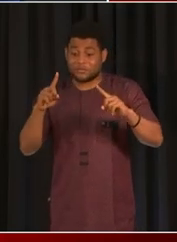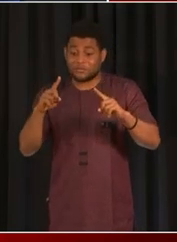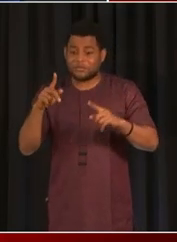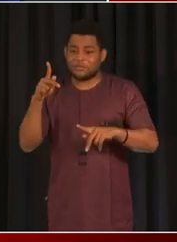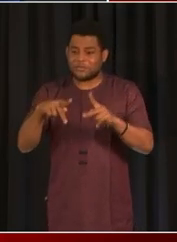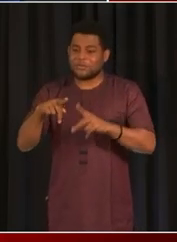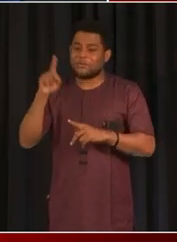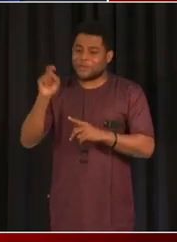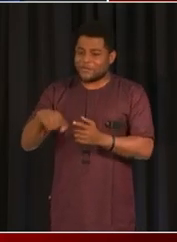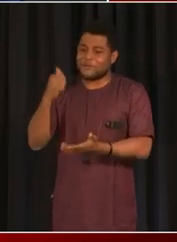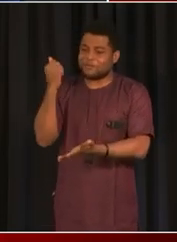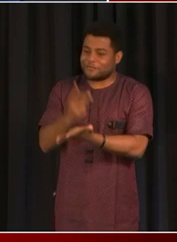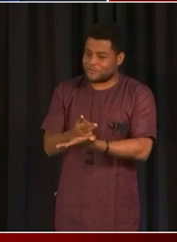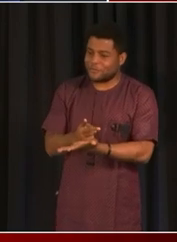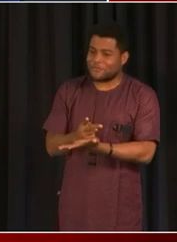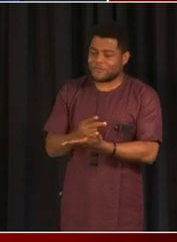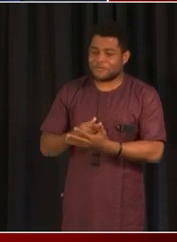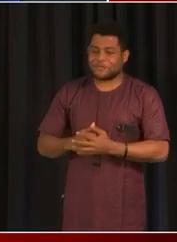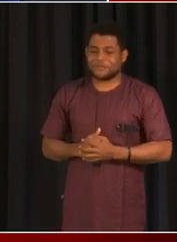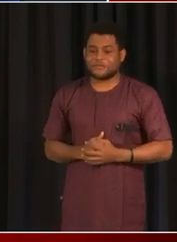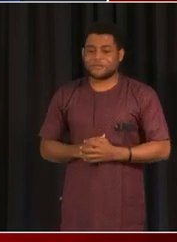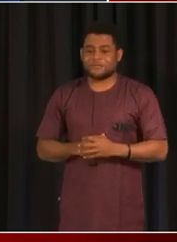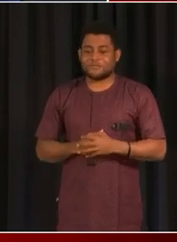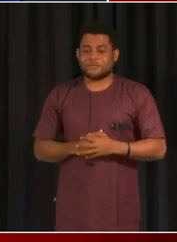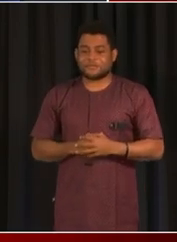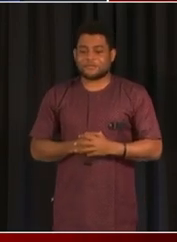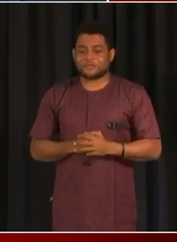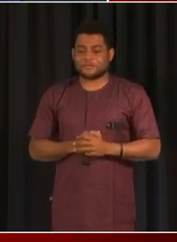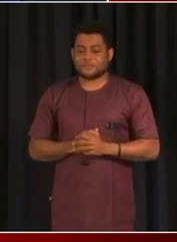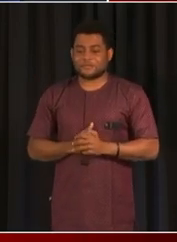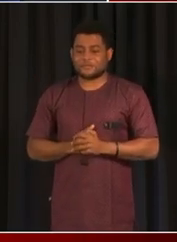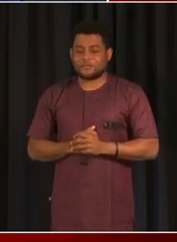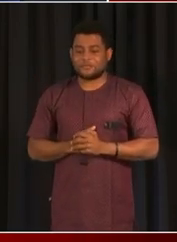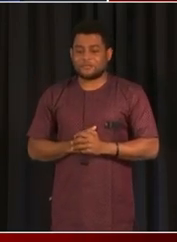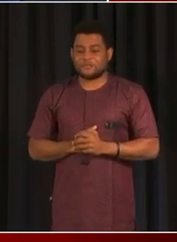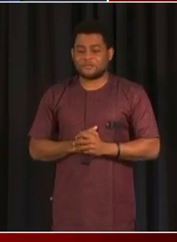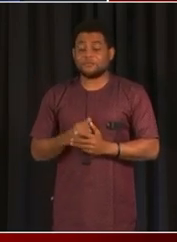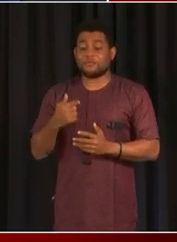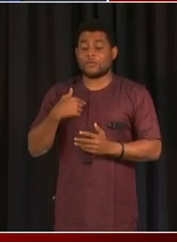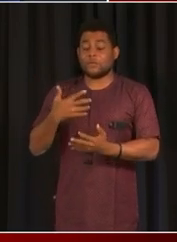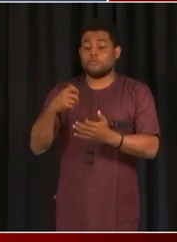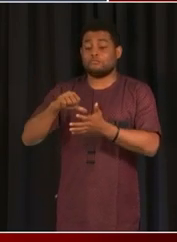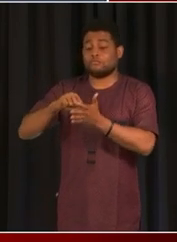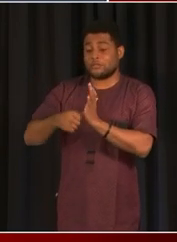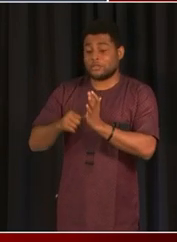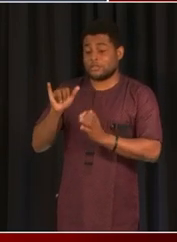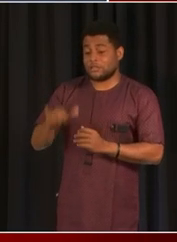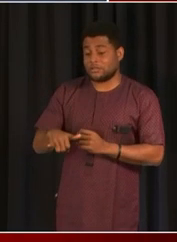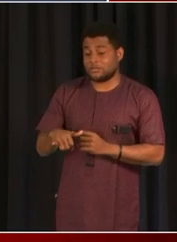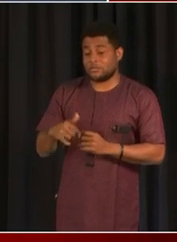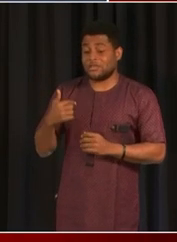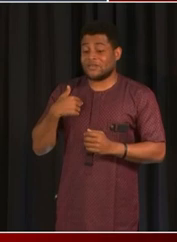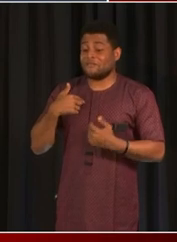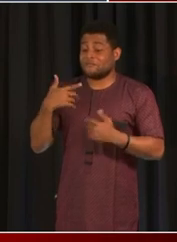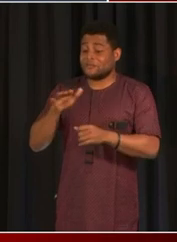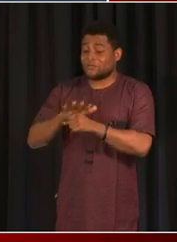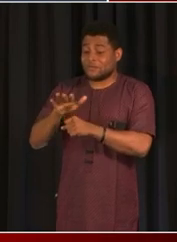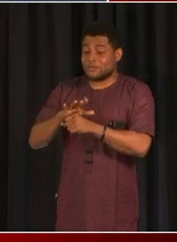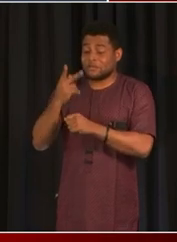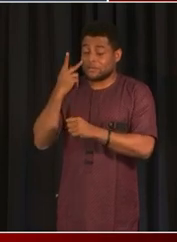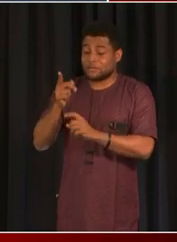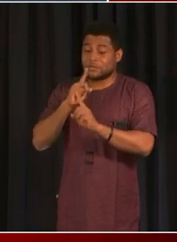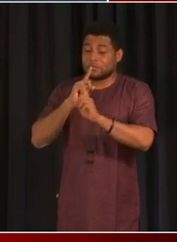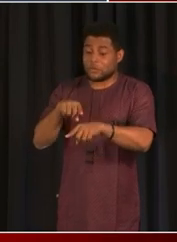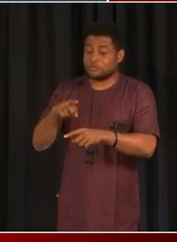to consent. I think, let me just emphasize what Dr. Nesbitt said. I haven't had a chance to see the report you